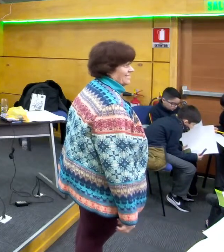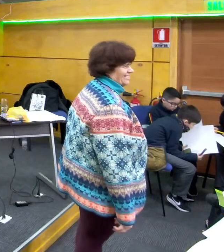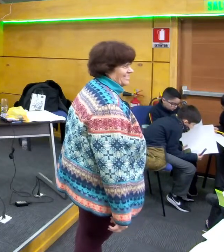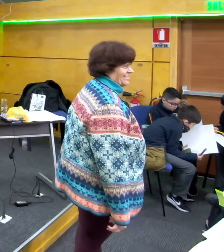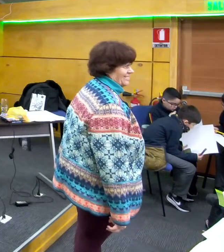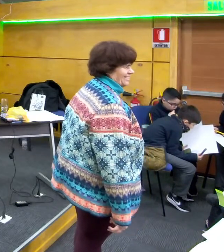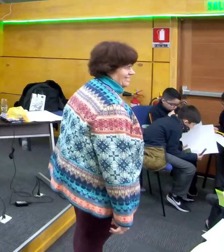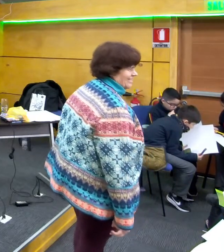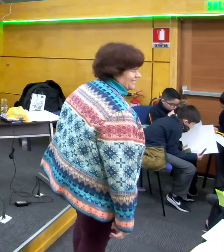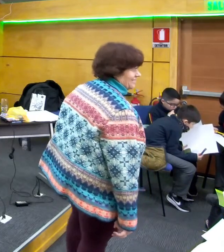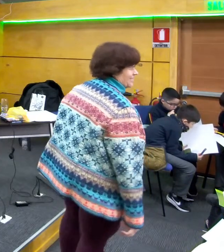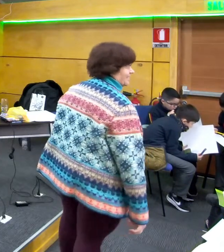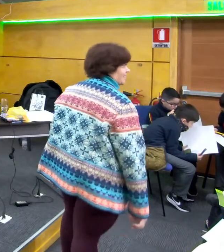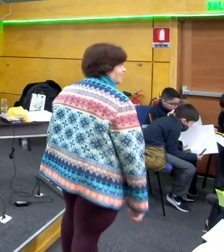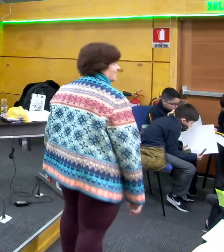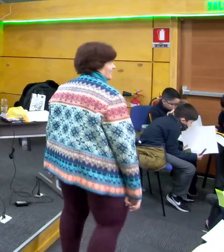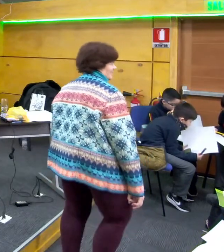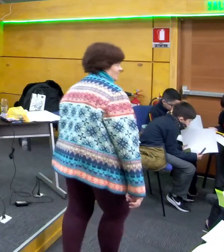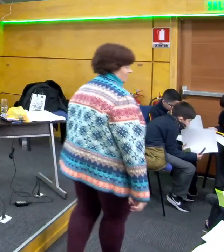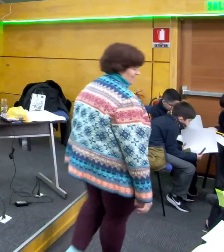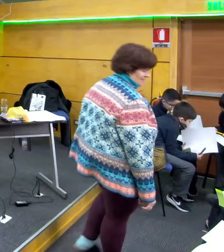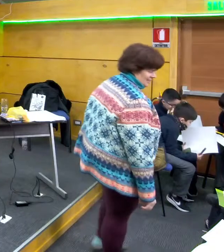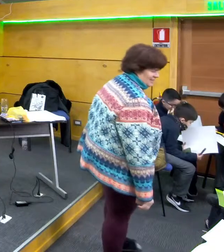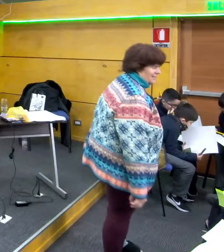So I used to train.